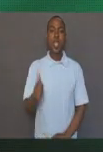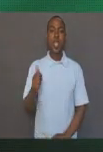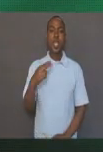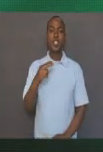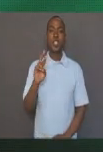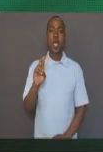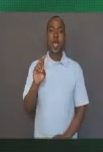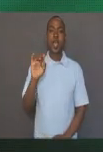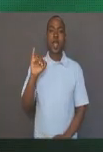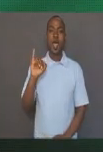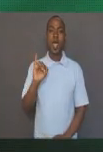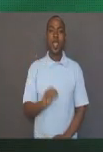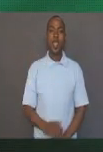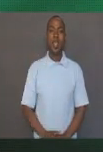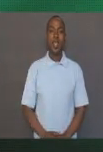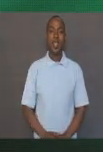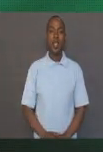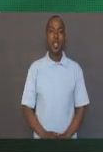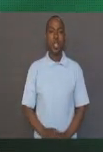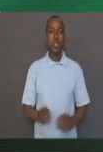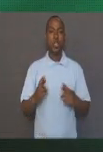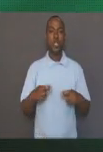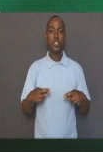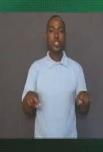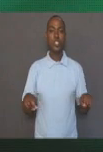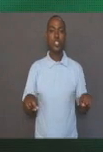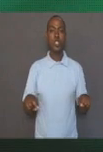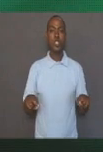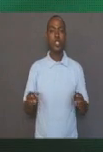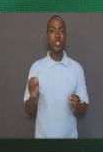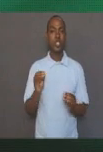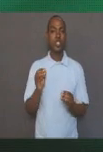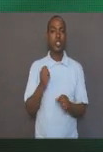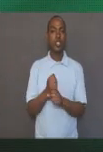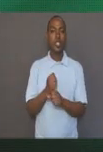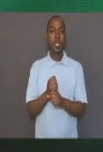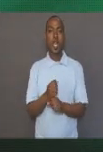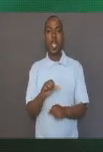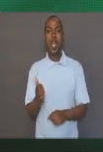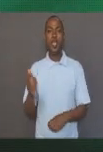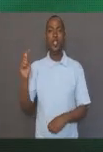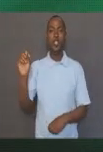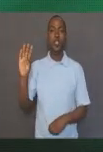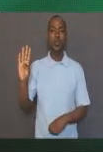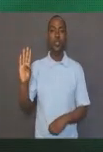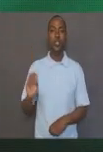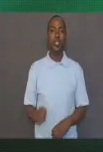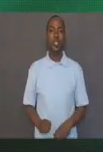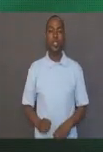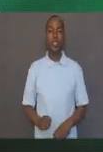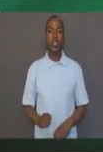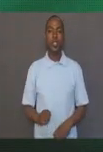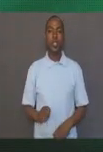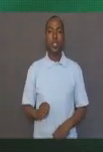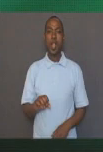AHRI has expanded its research to include tuberculosis,